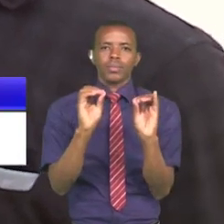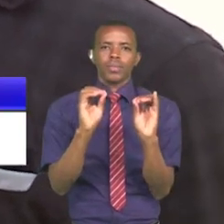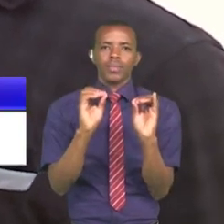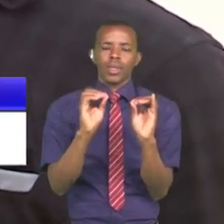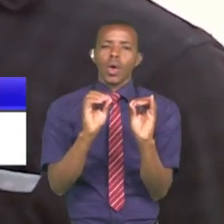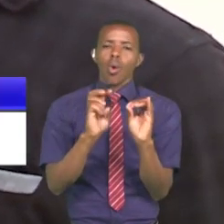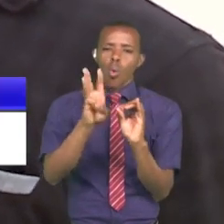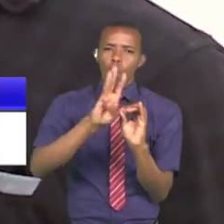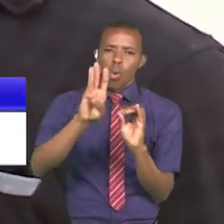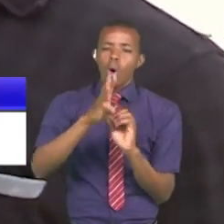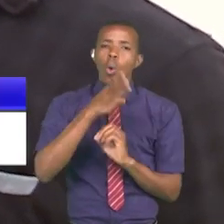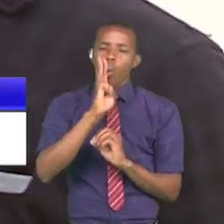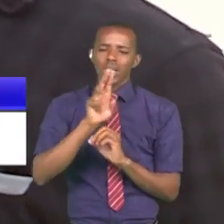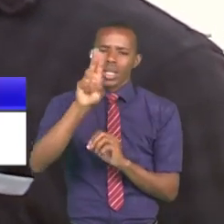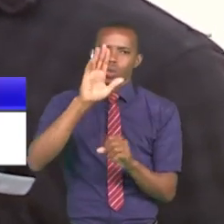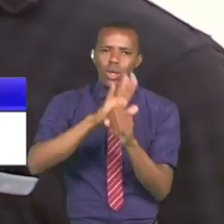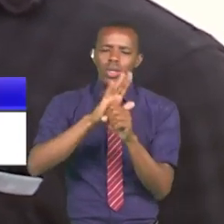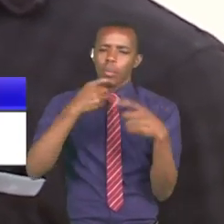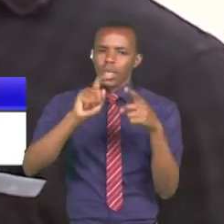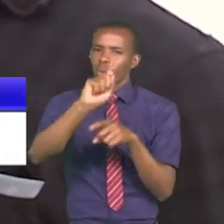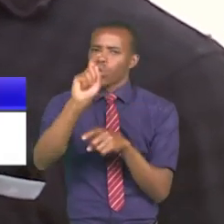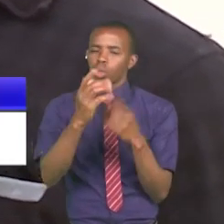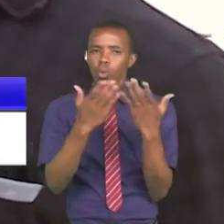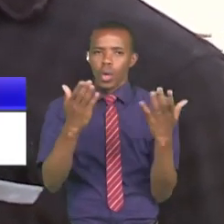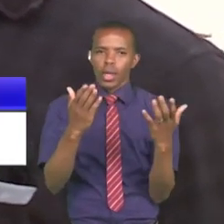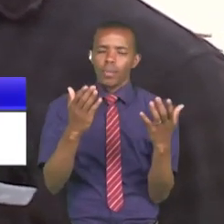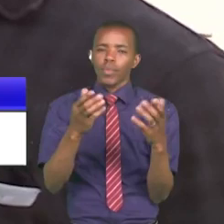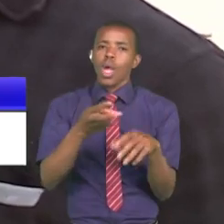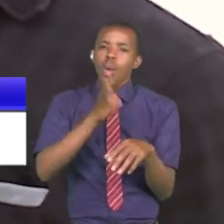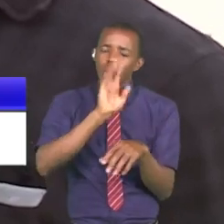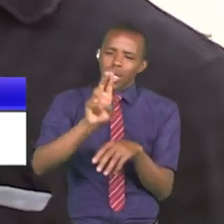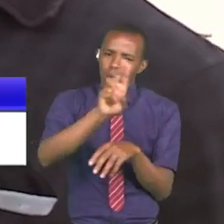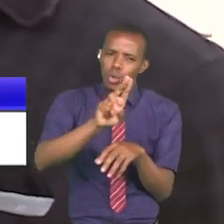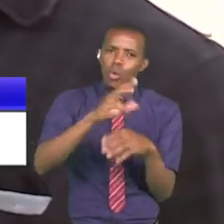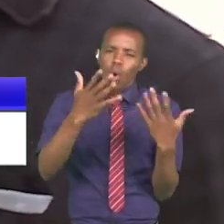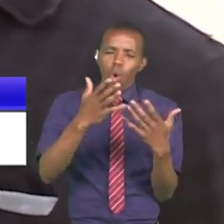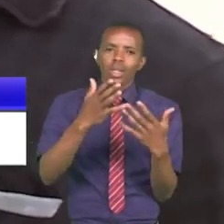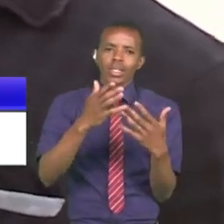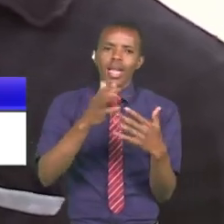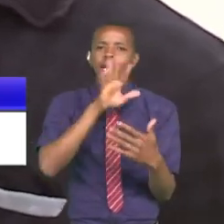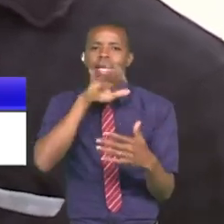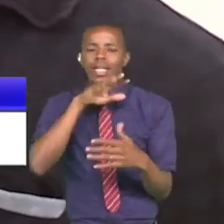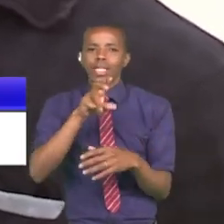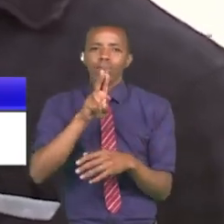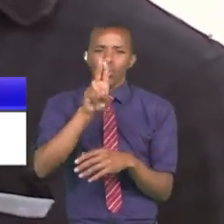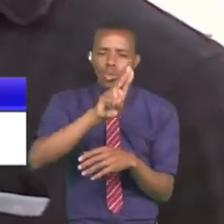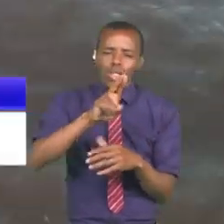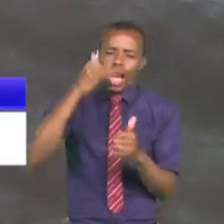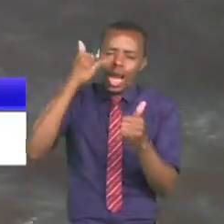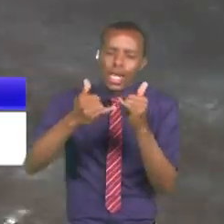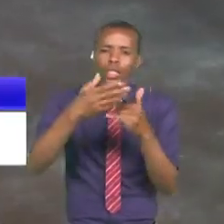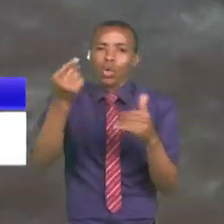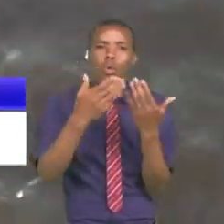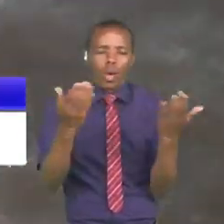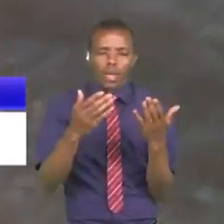Wanatumia maji mengi, lakini je swali ni yale maji ambayo wanatumia ama ule uchafu ambao wanatumia mwisho unaishia wapi?